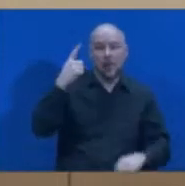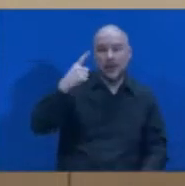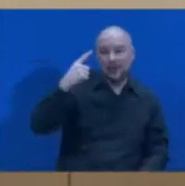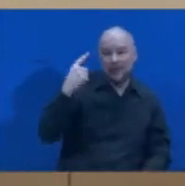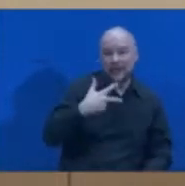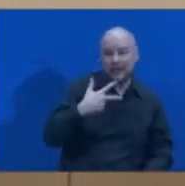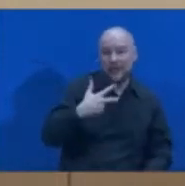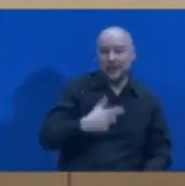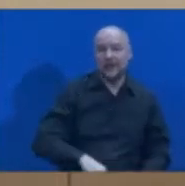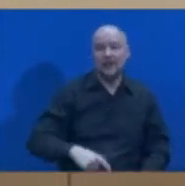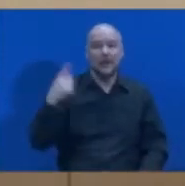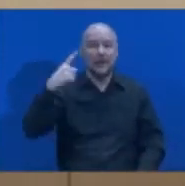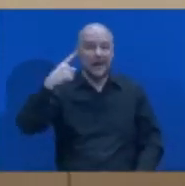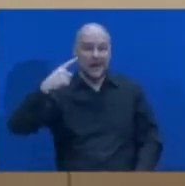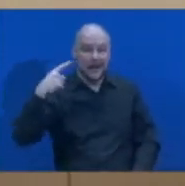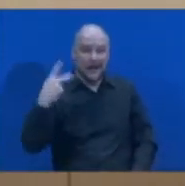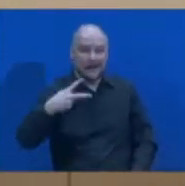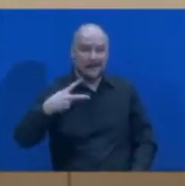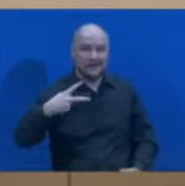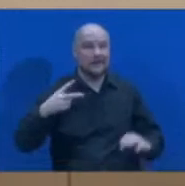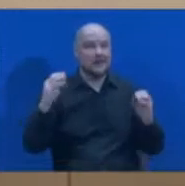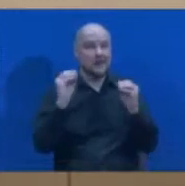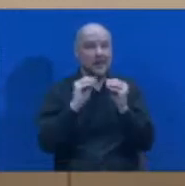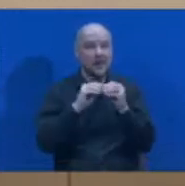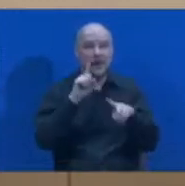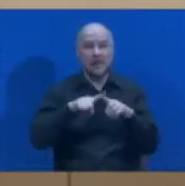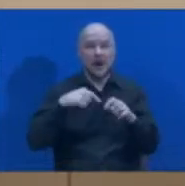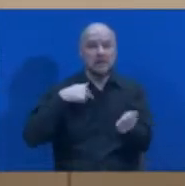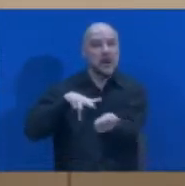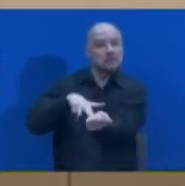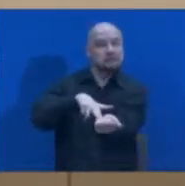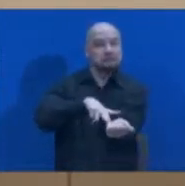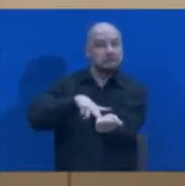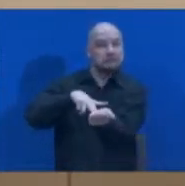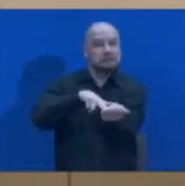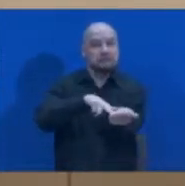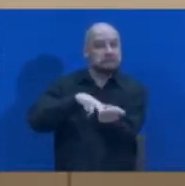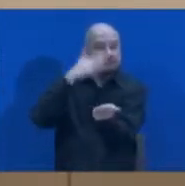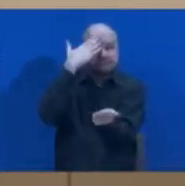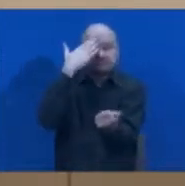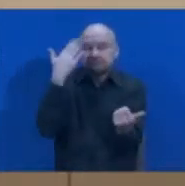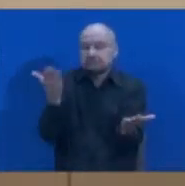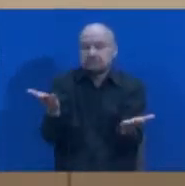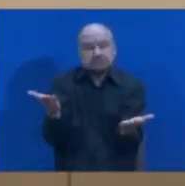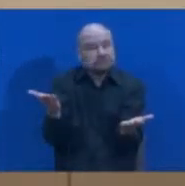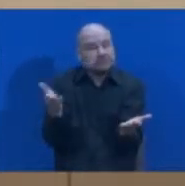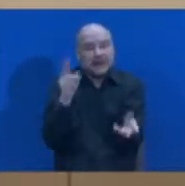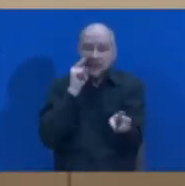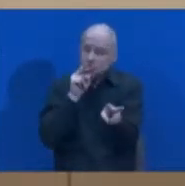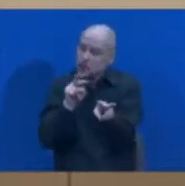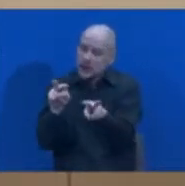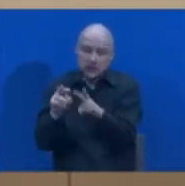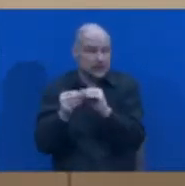half, but I really don't have any way of knowing for sure. We'll have to watch that data.